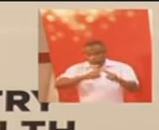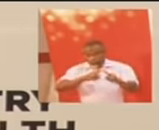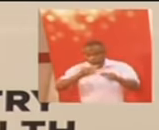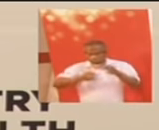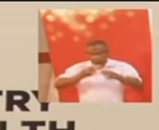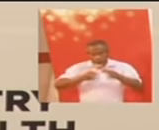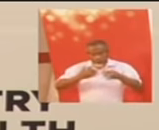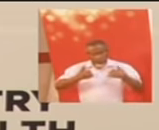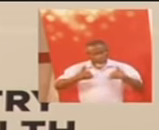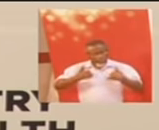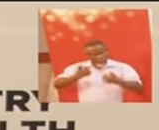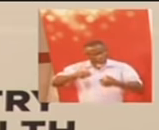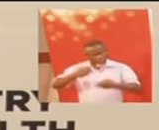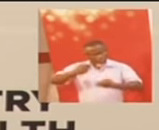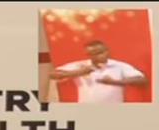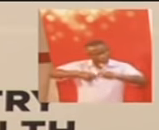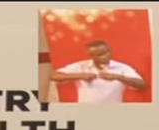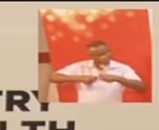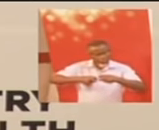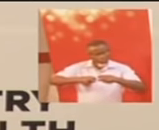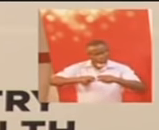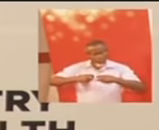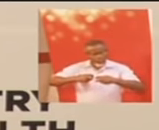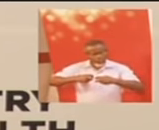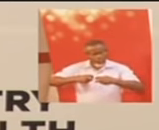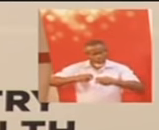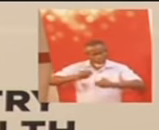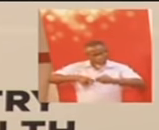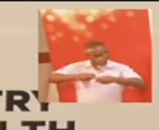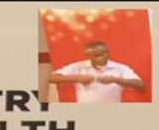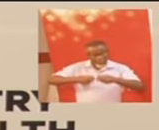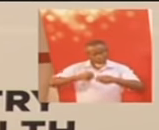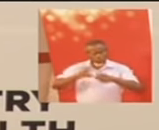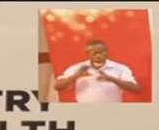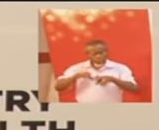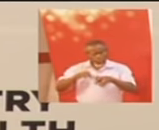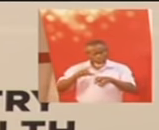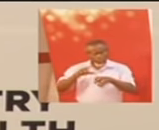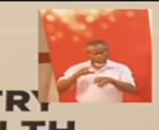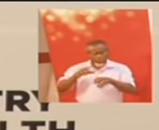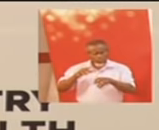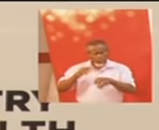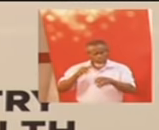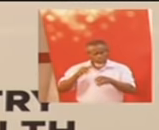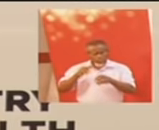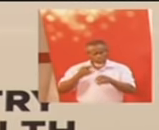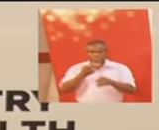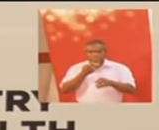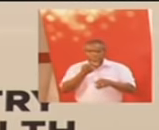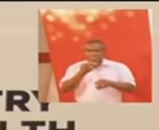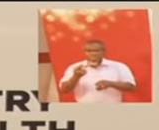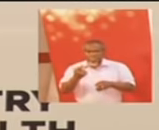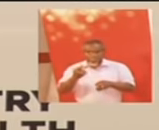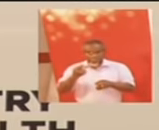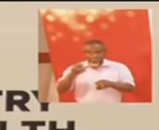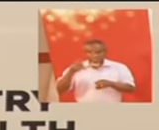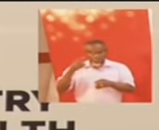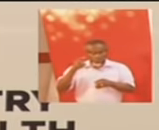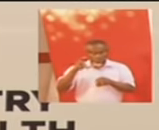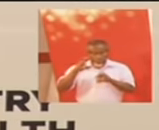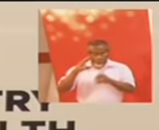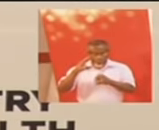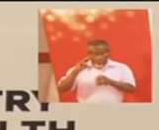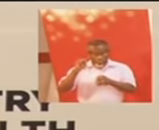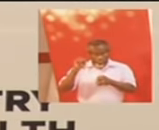home, through the CMOHs who are following you up for COVID-19 and calling twice a day, you can indicate to those individuals that you're having